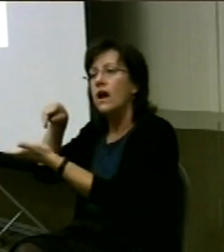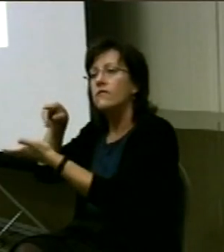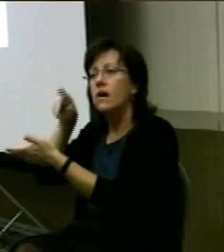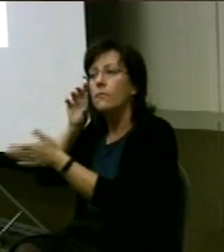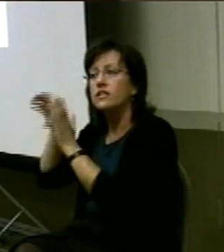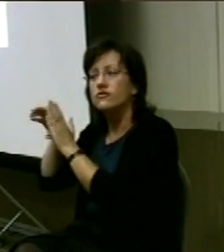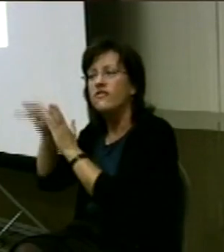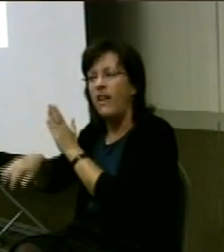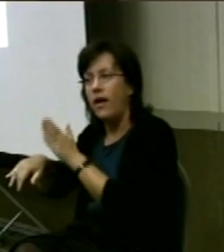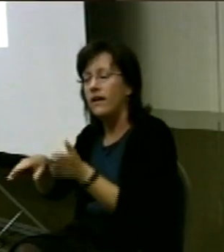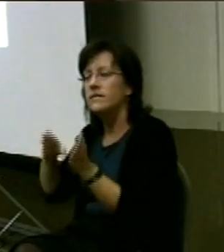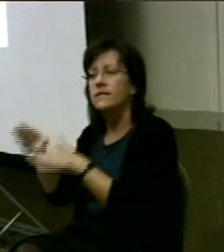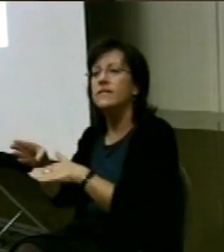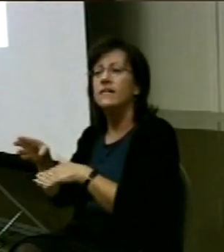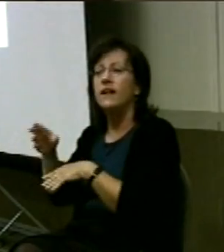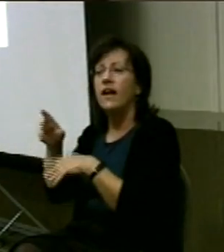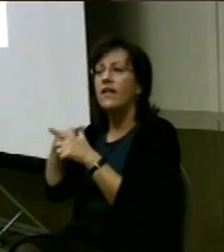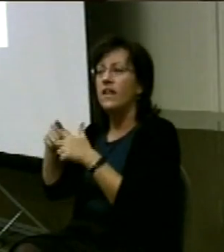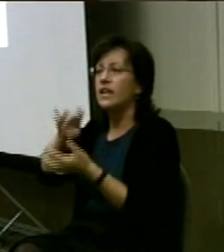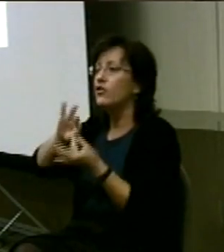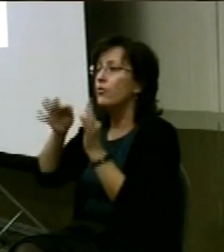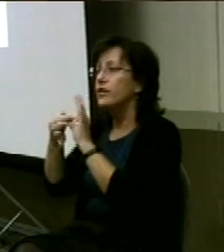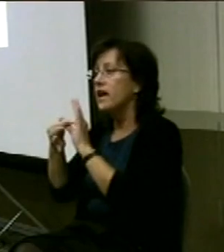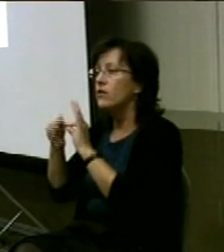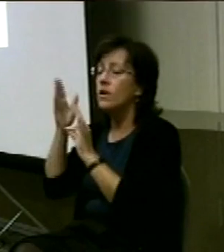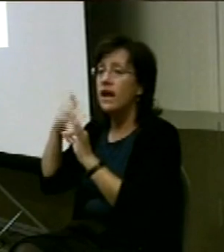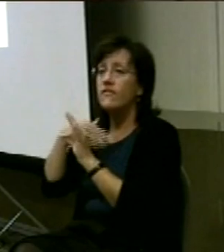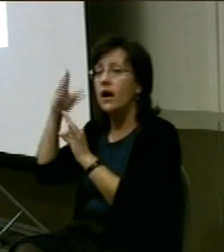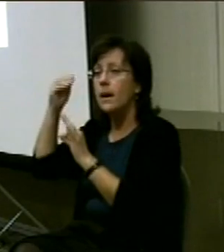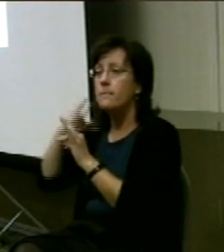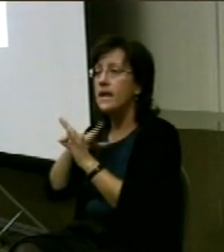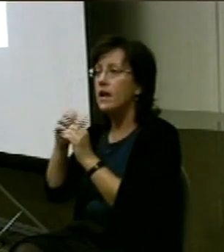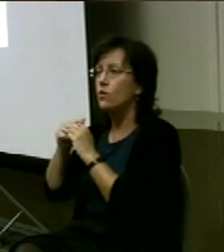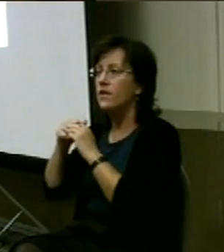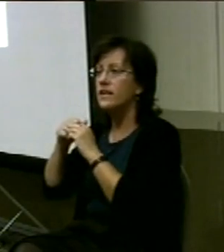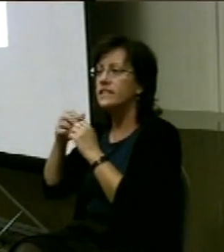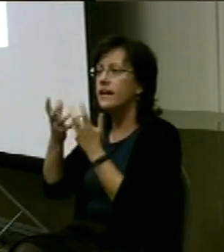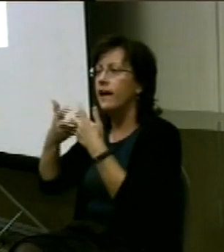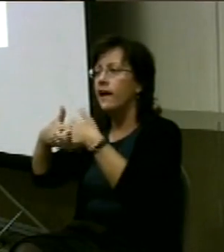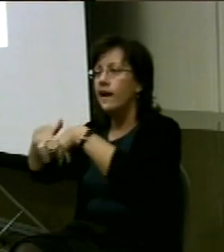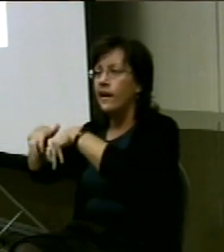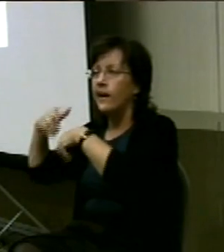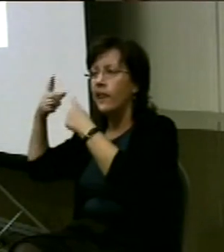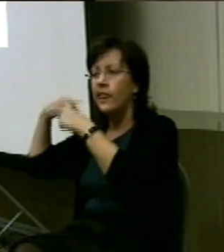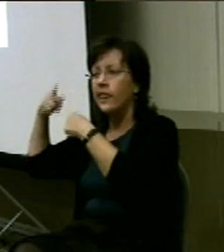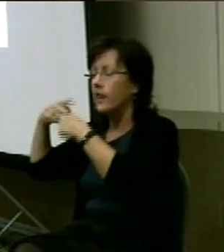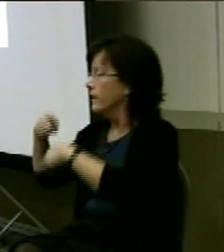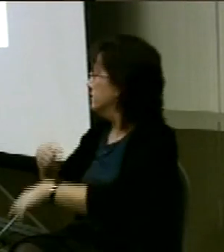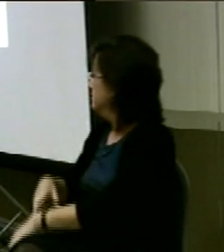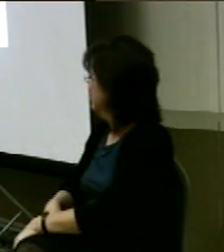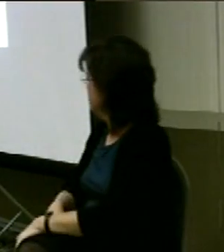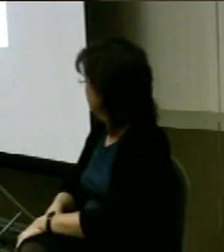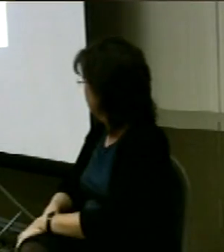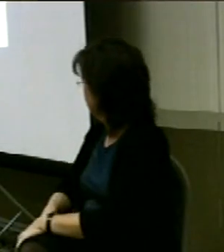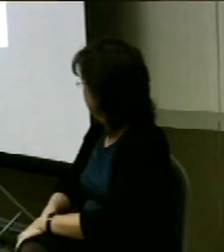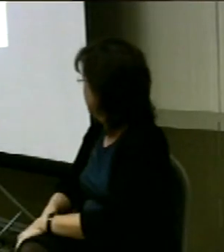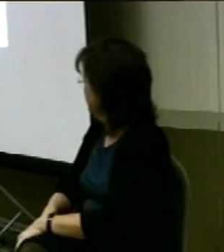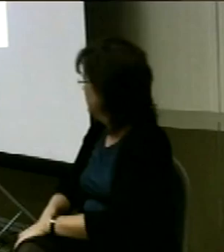to interpretation will have the little man with his gears spinning at the bottom of your slide.